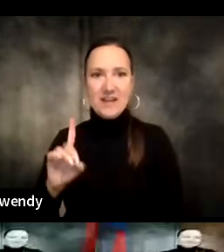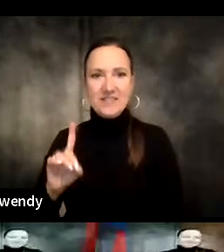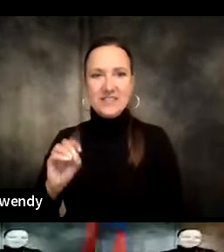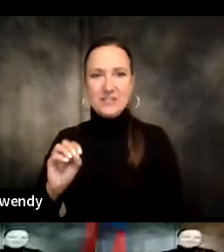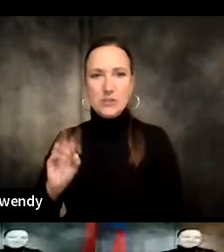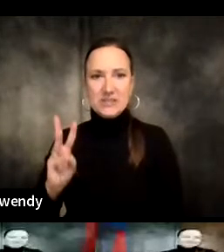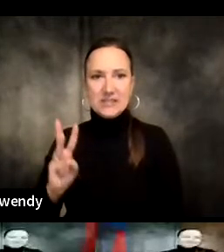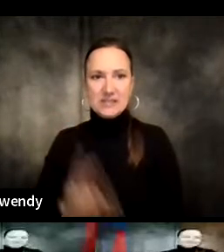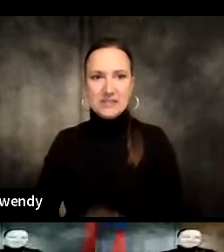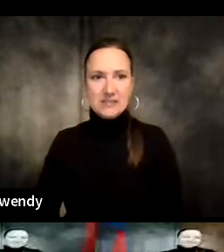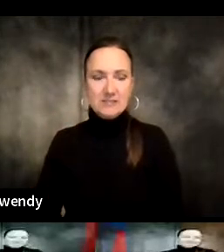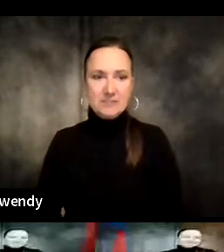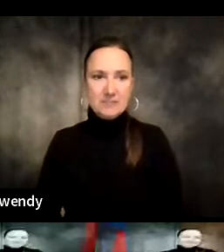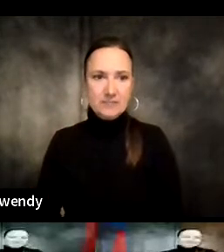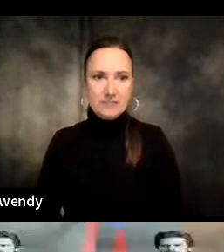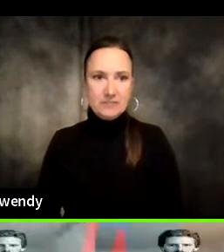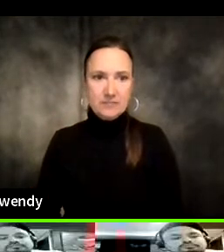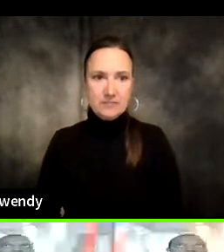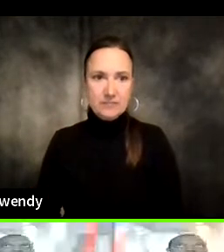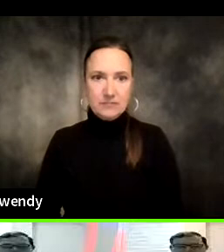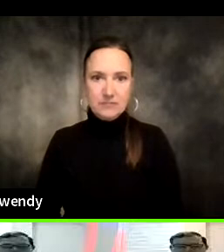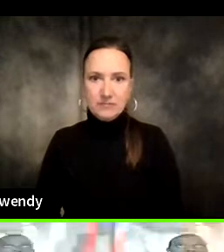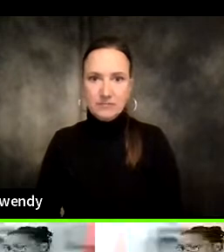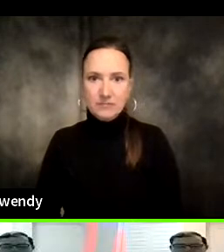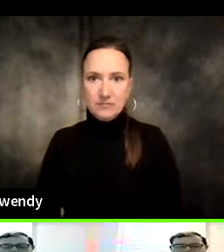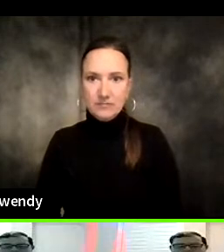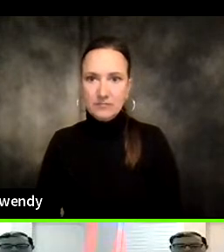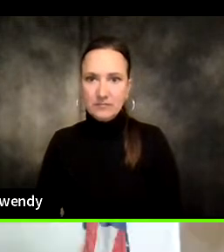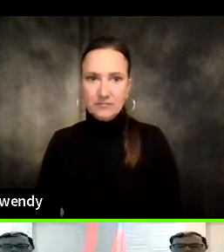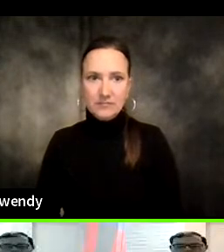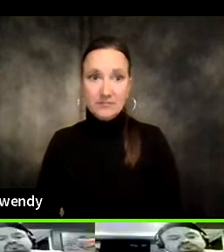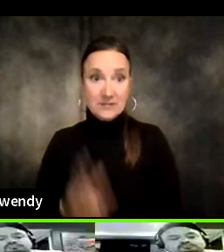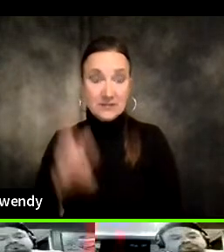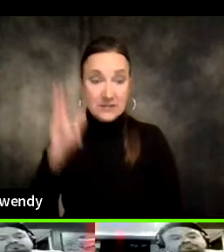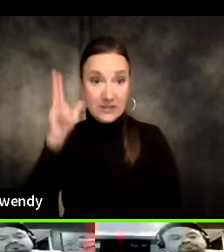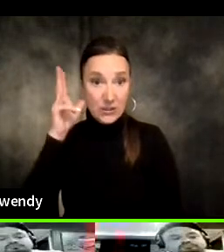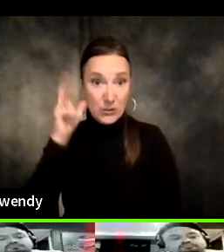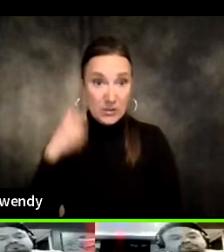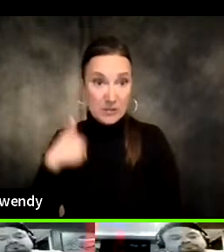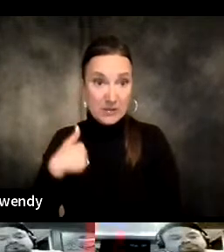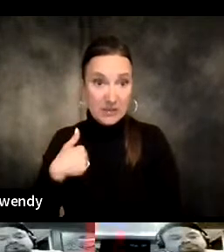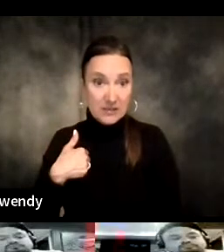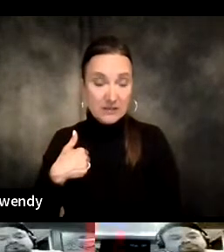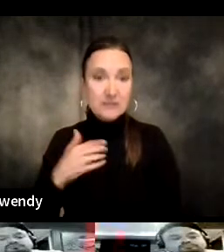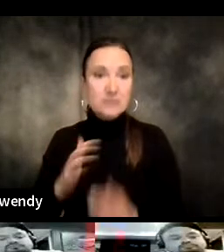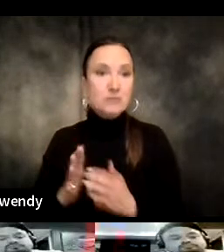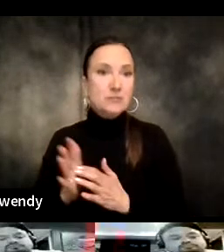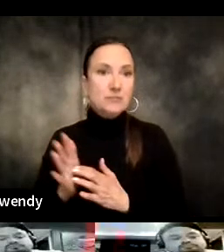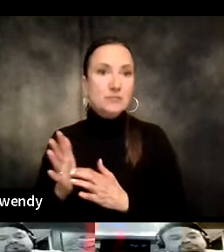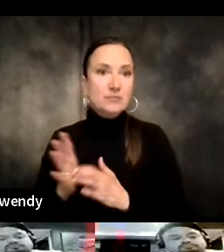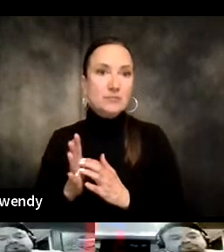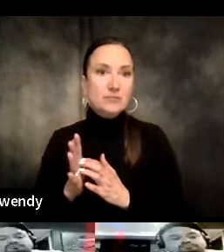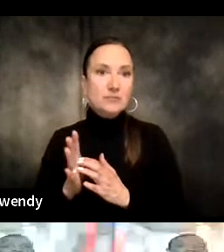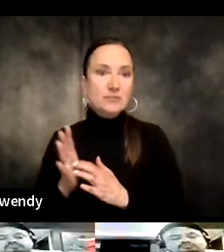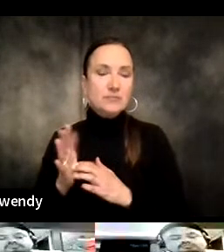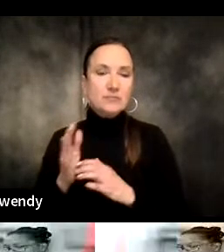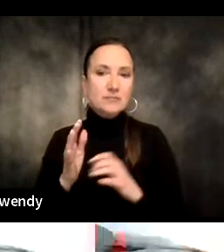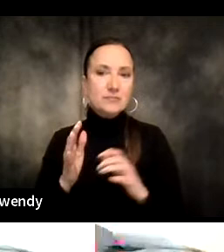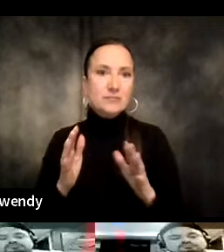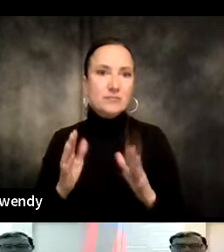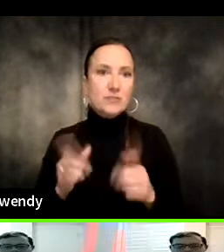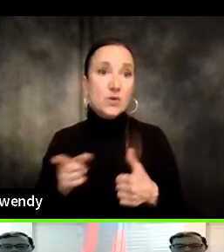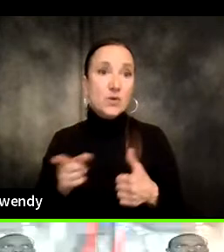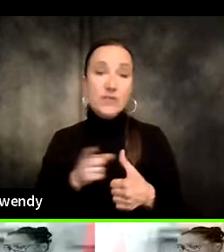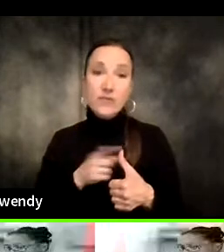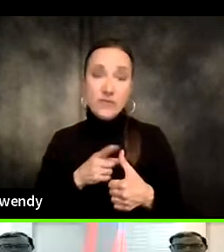5D06. Good evening, Mr. Stout. Can you hear me? Yes, I can hear you clearly. Okay, first